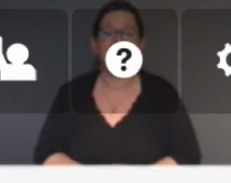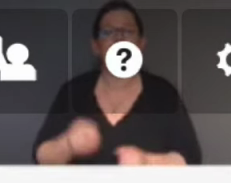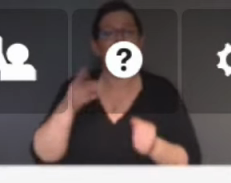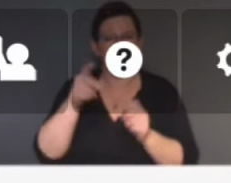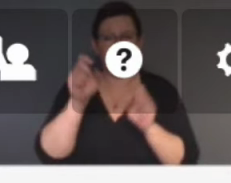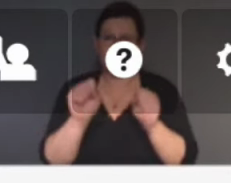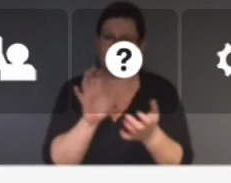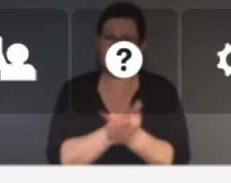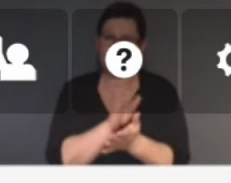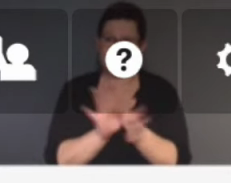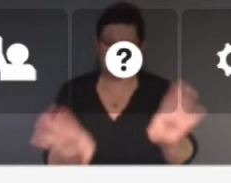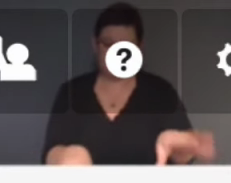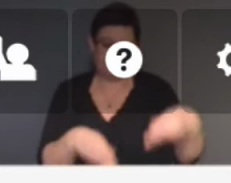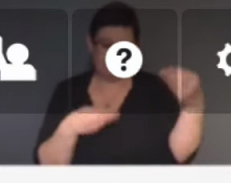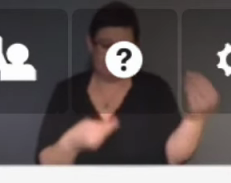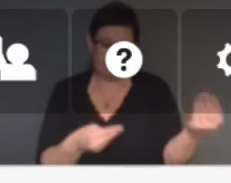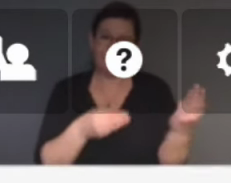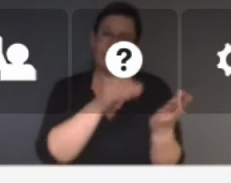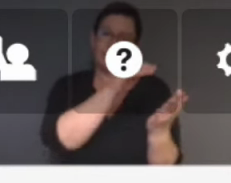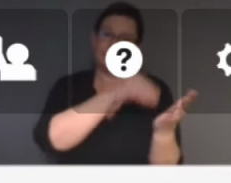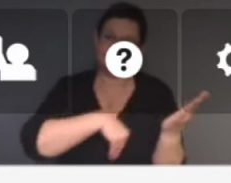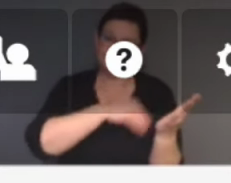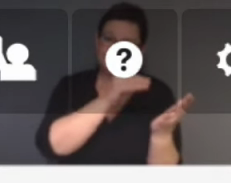forms, and mail them to the CRA.